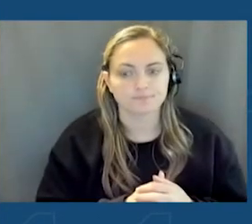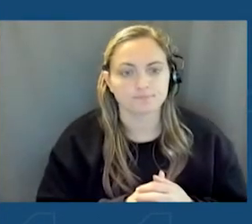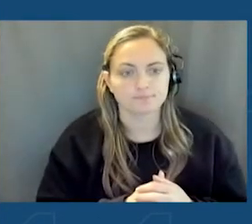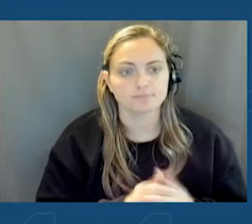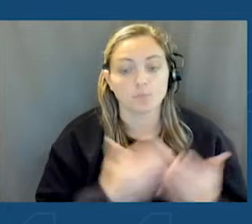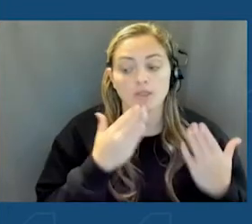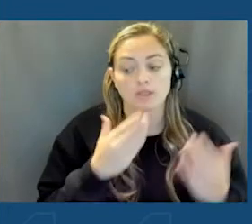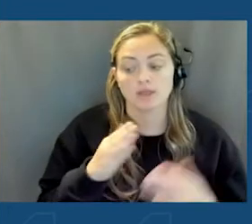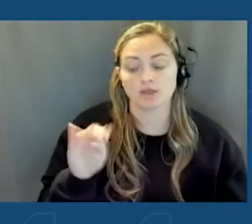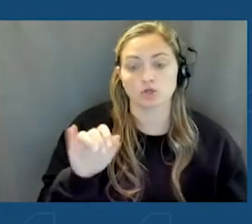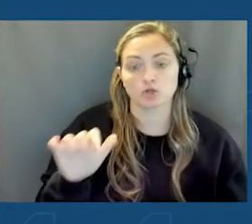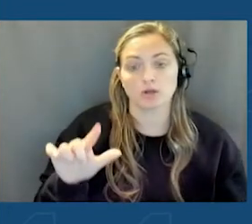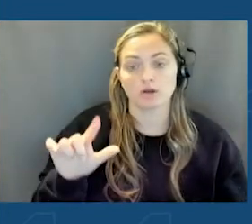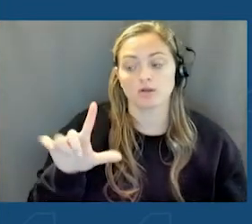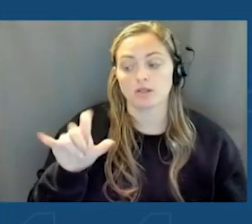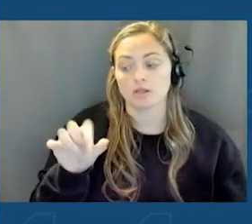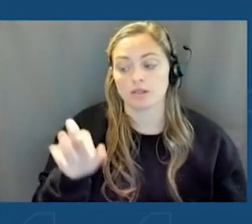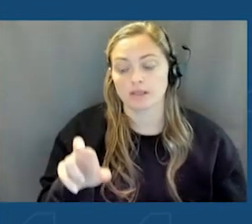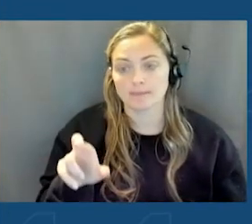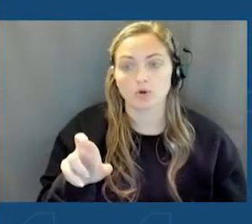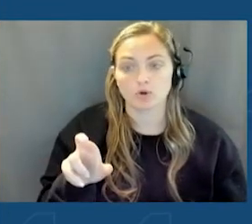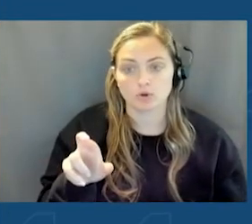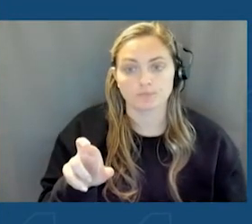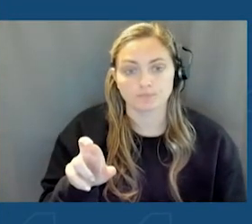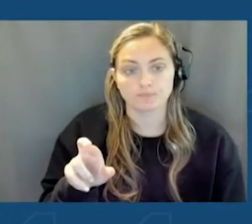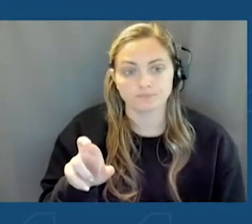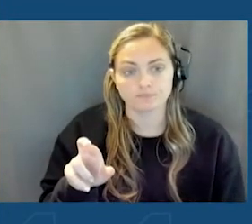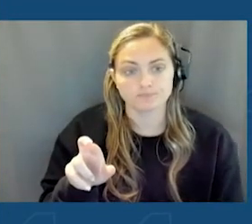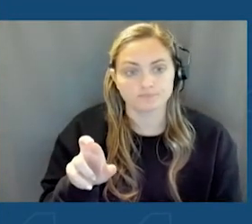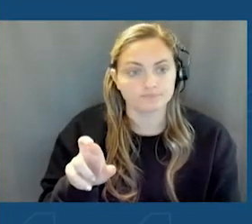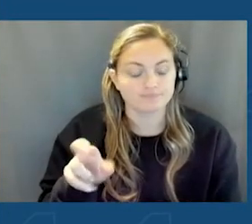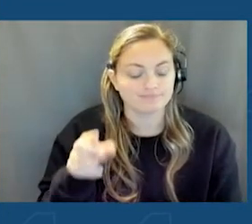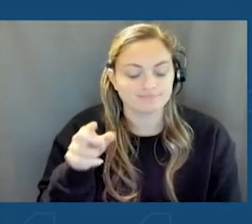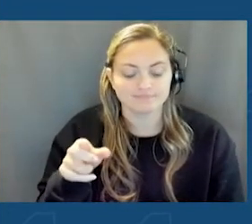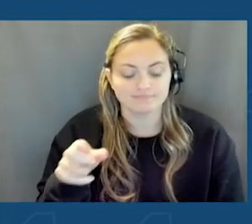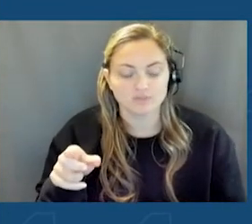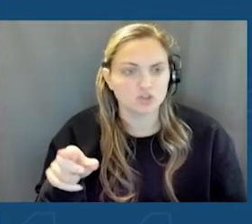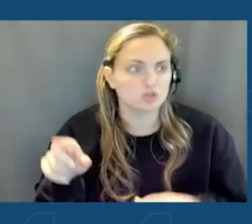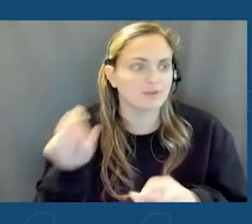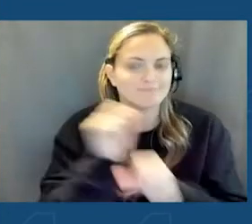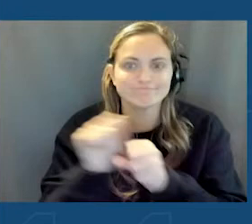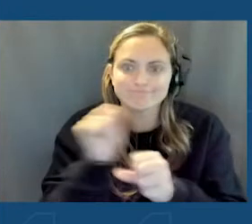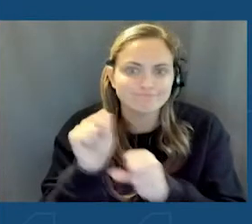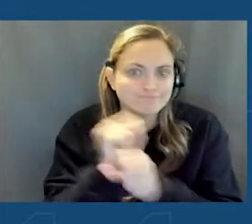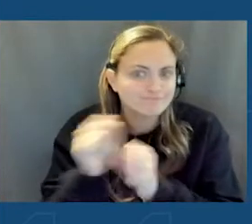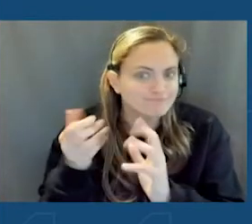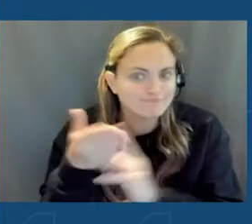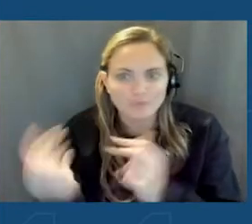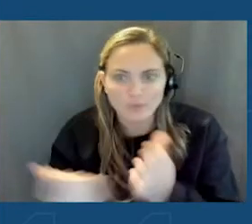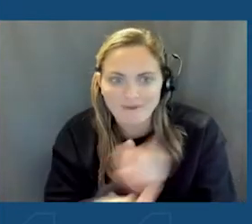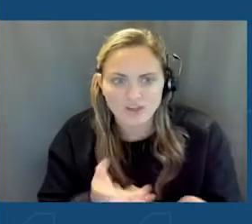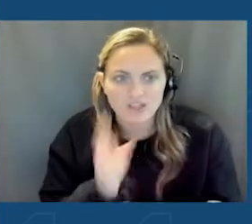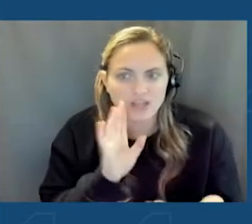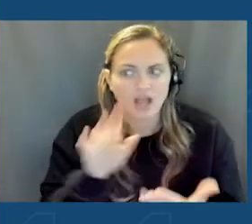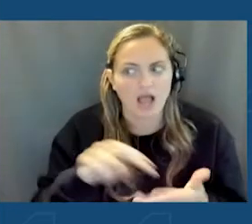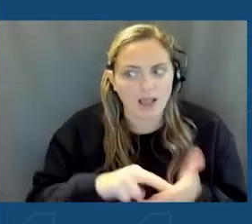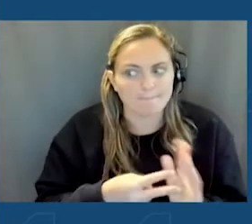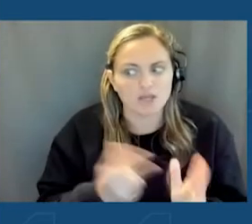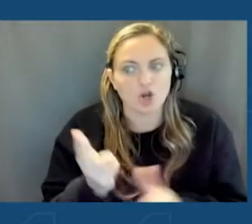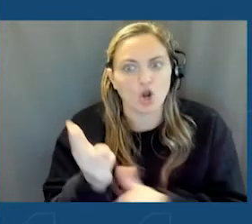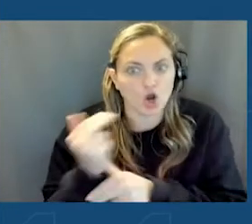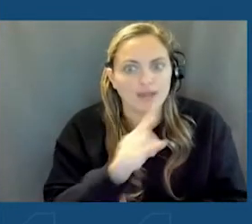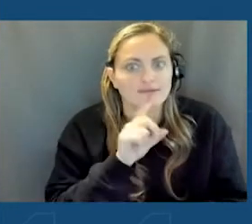our CEO of the MTA, for just weathering all the storms, and I mean hurricanes, and I really mean